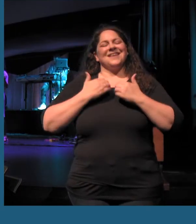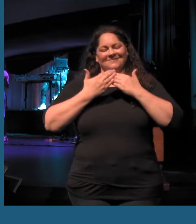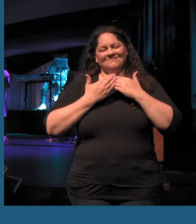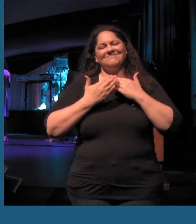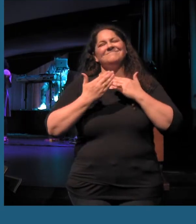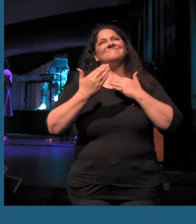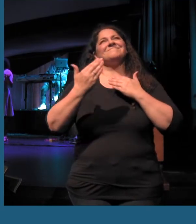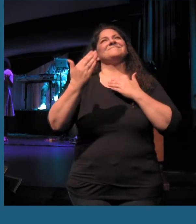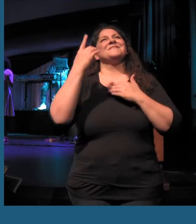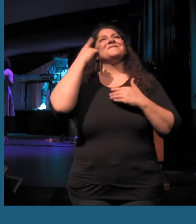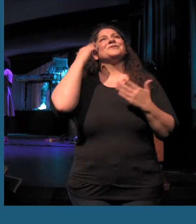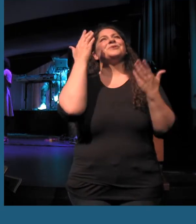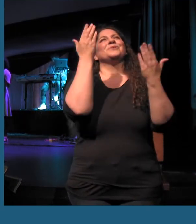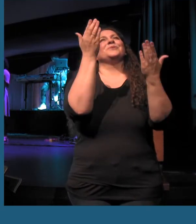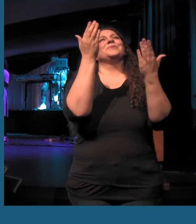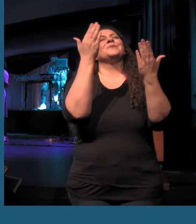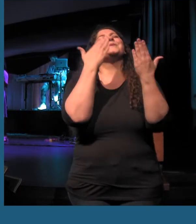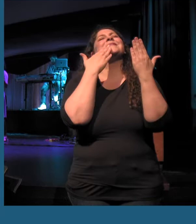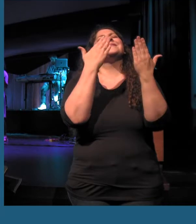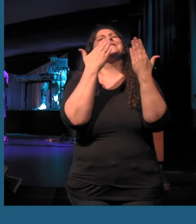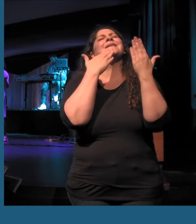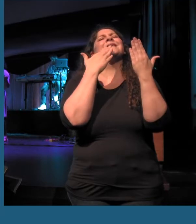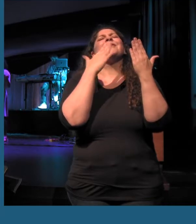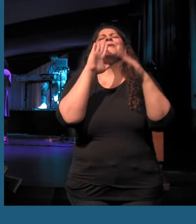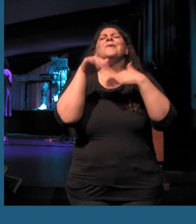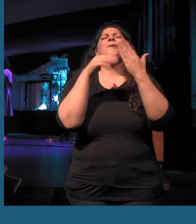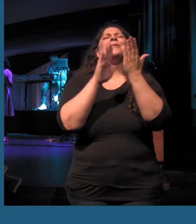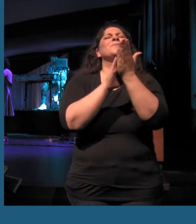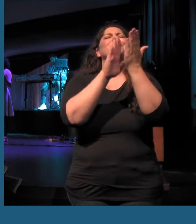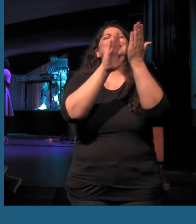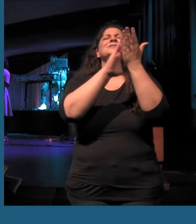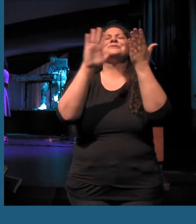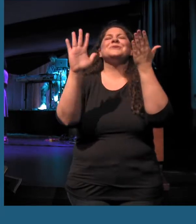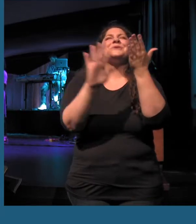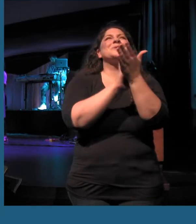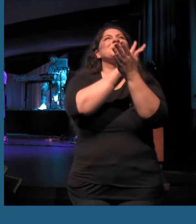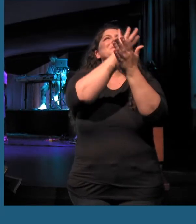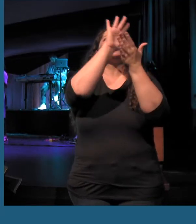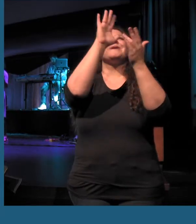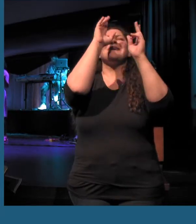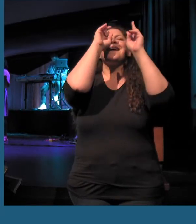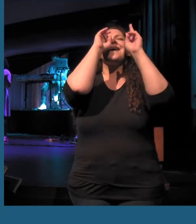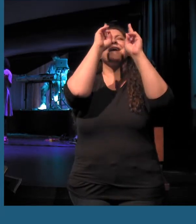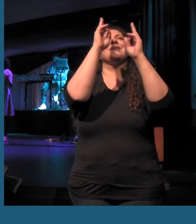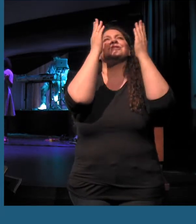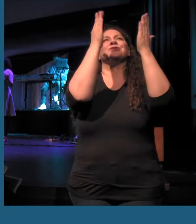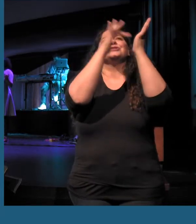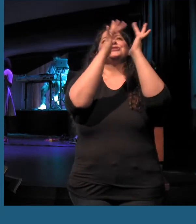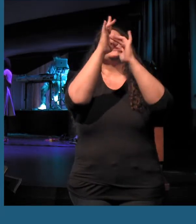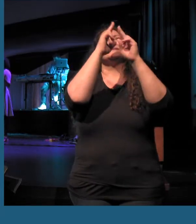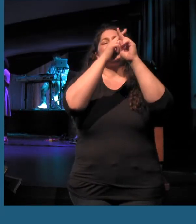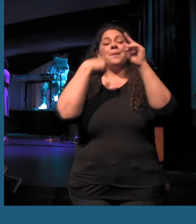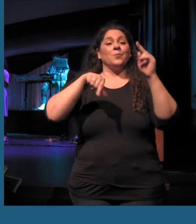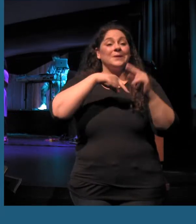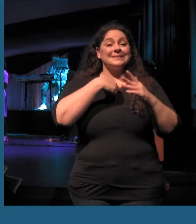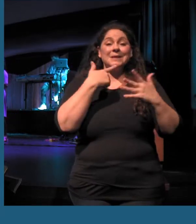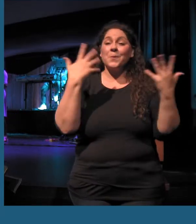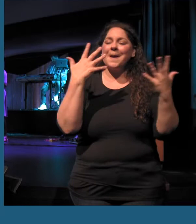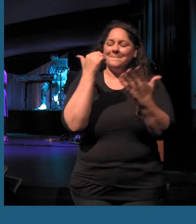into the future. So thank you for that. We give you all praise, all glory, all honor today. In Jesus' name we all